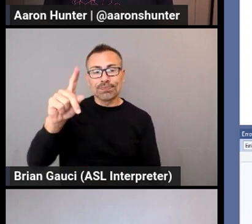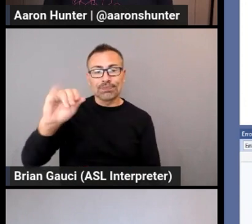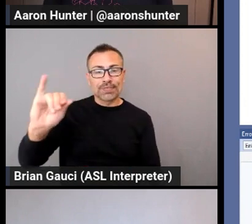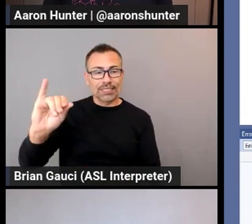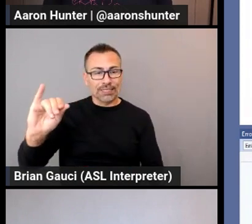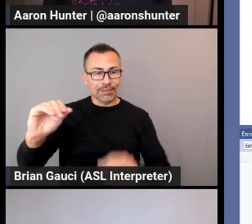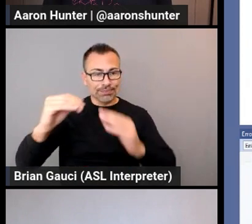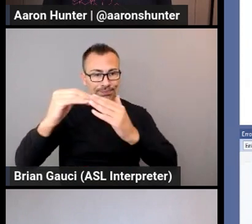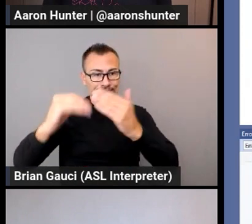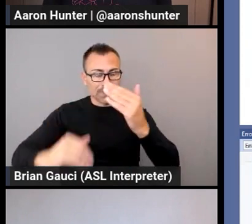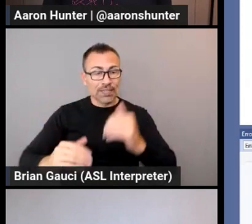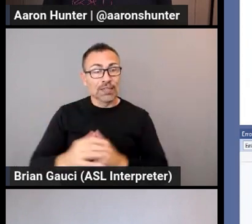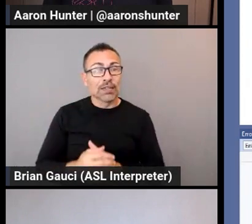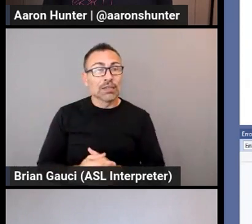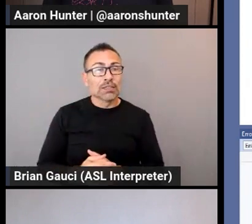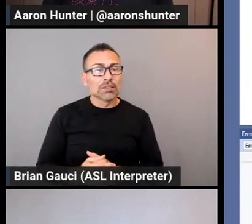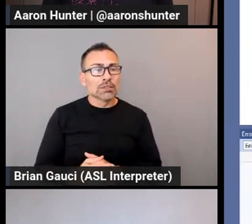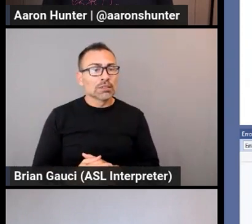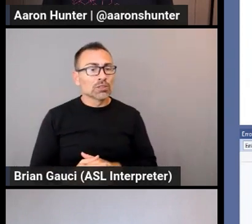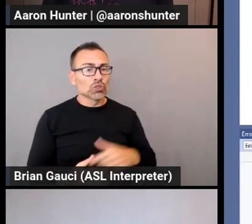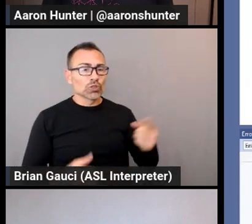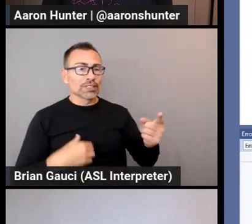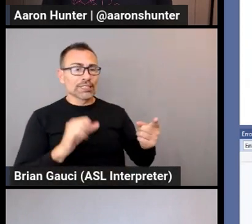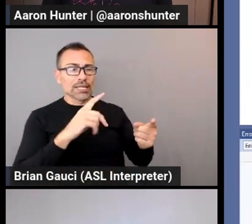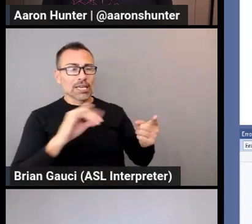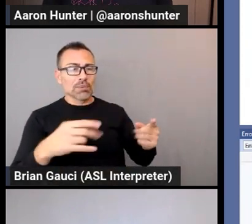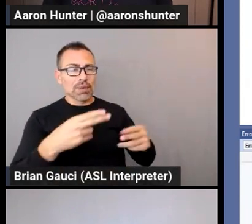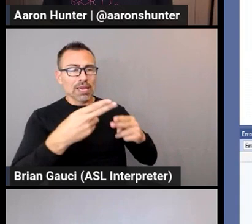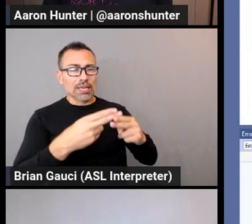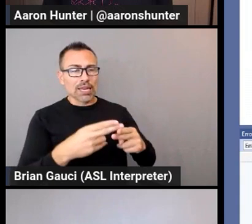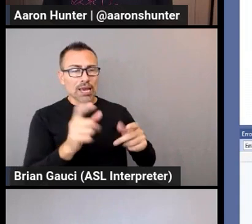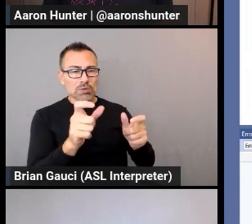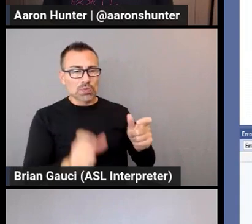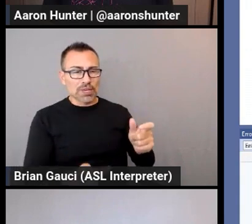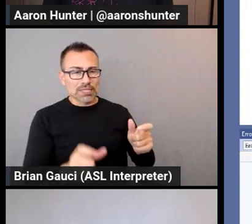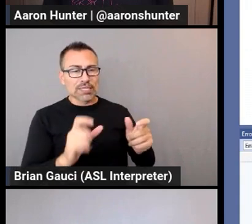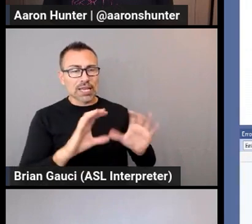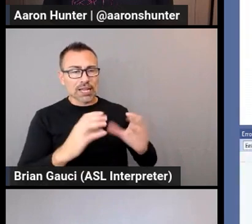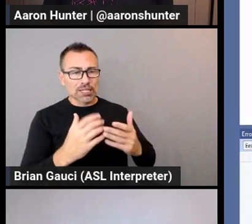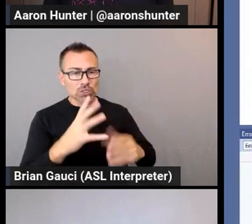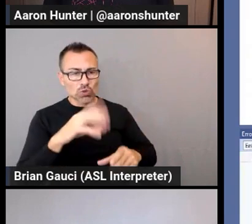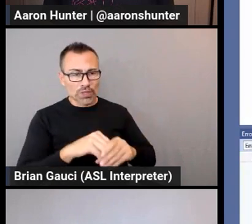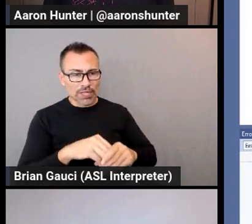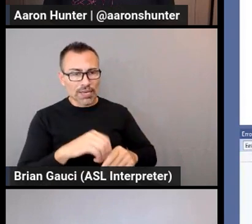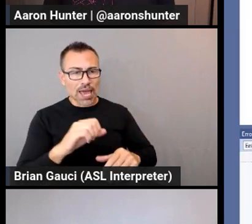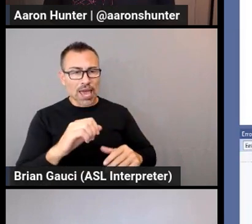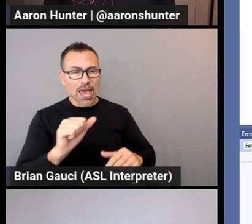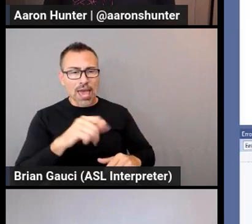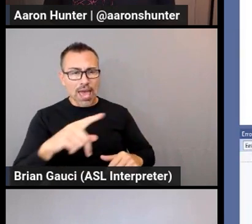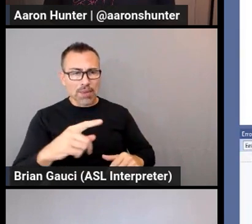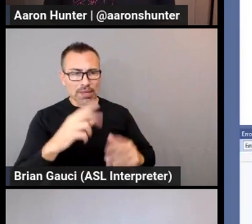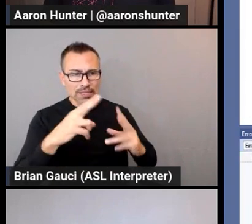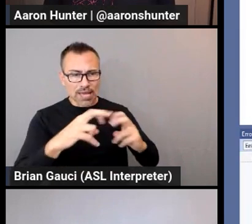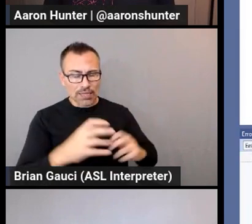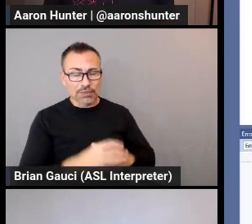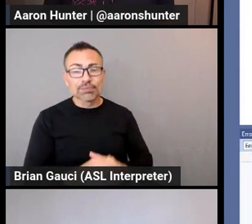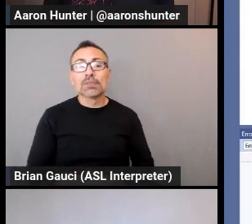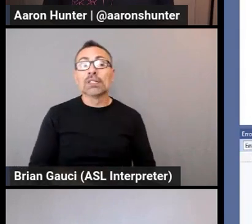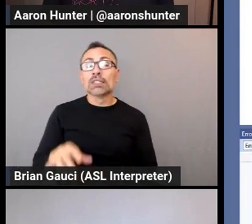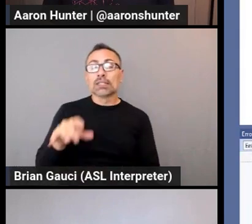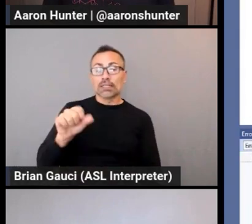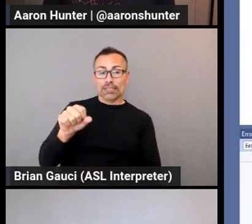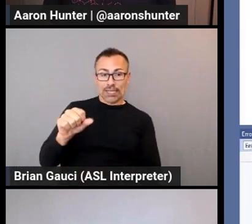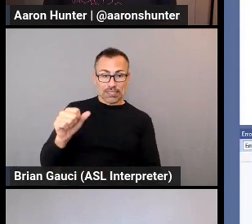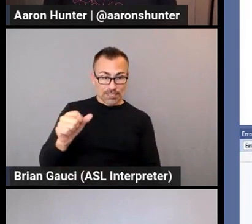are the APIs, these are the API namespaces used and classes used inside the app that it's analyzing? Exactly, yes. All the APIs that are used inside